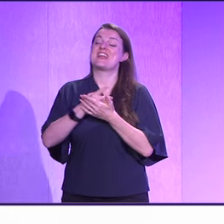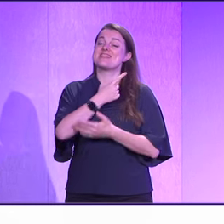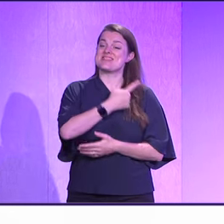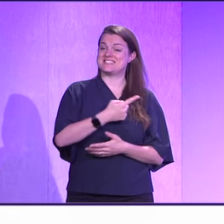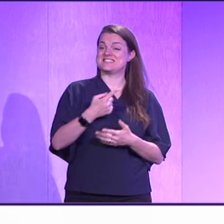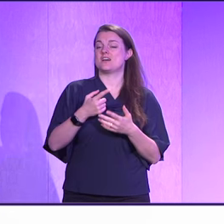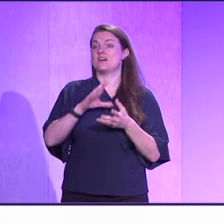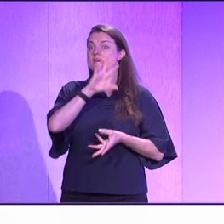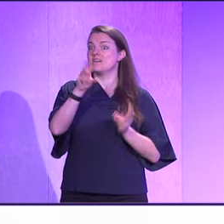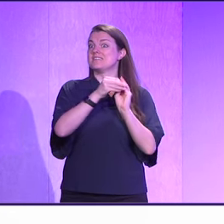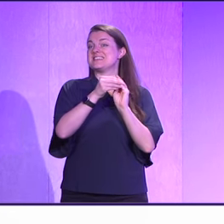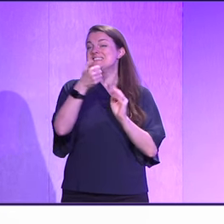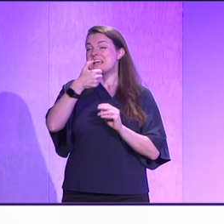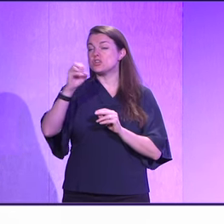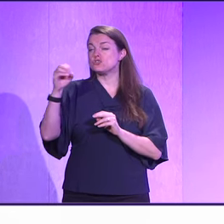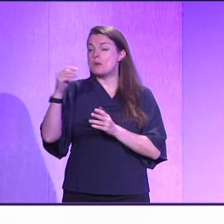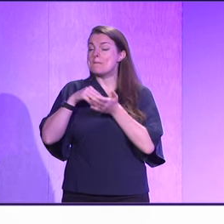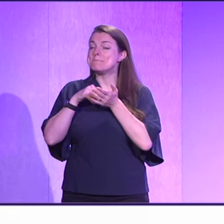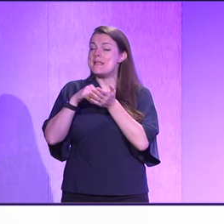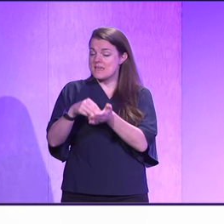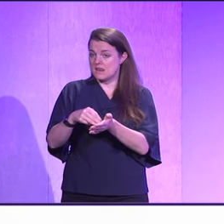at 600 million UK pounds.